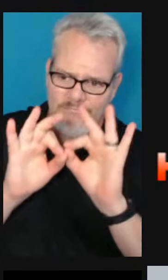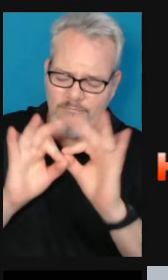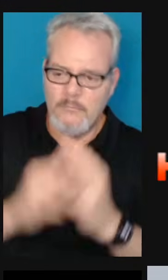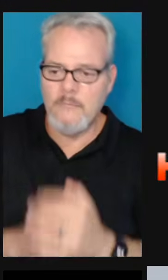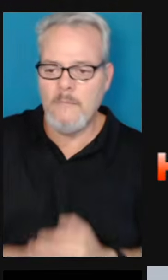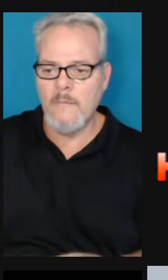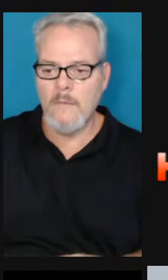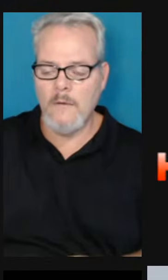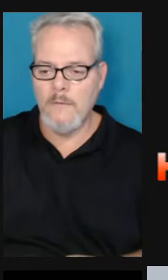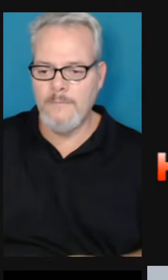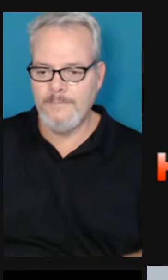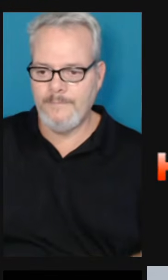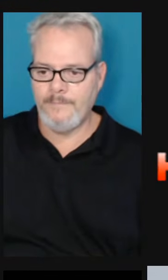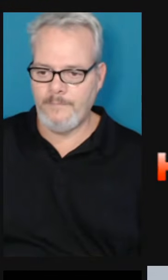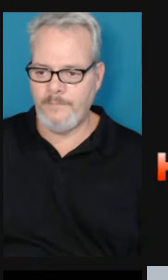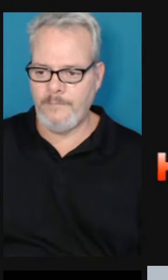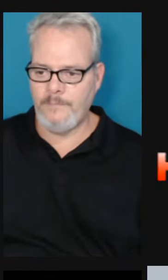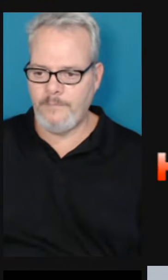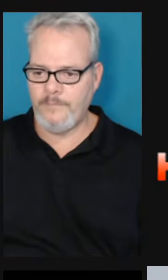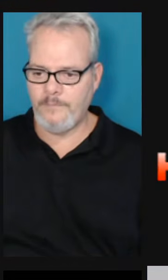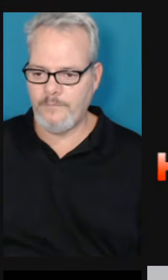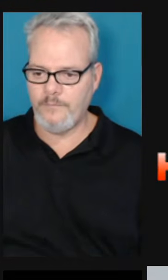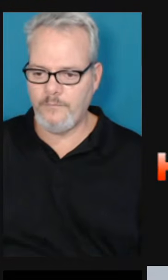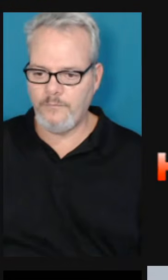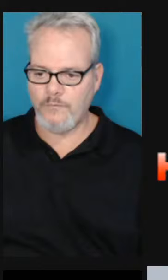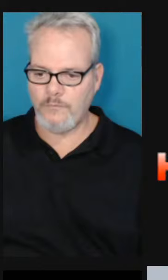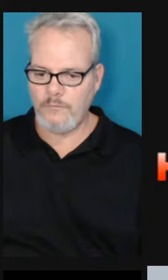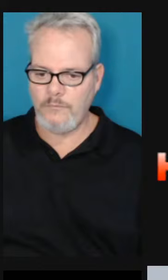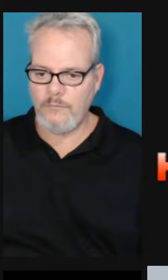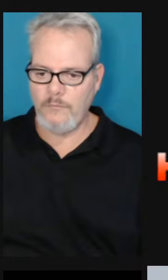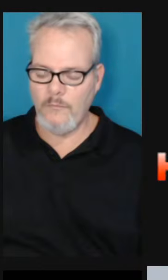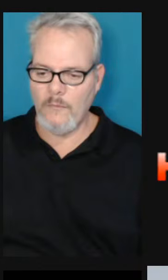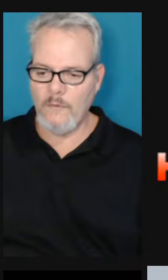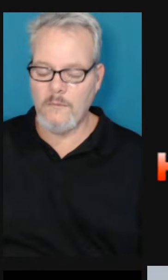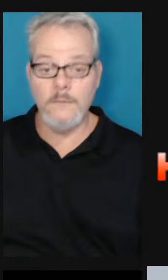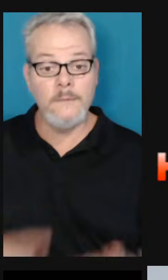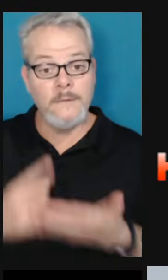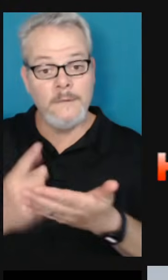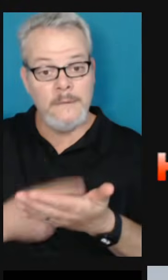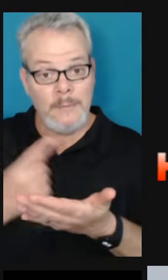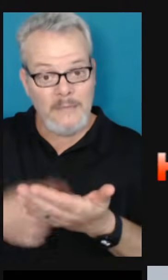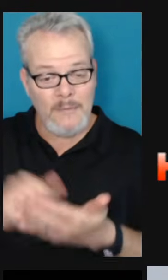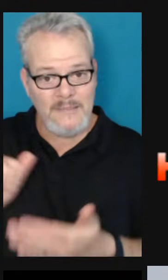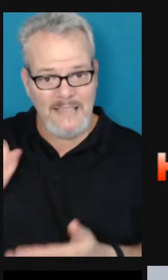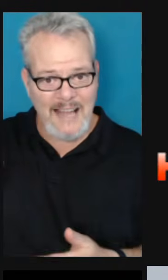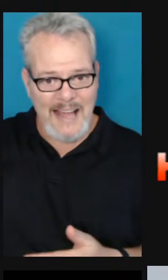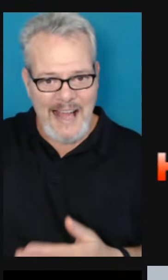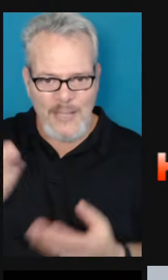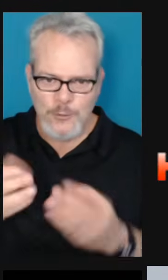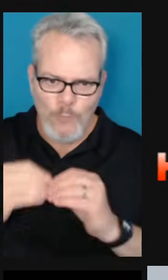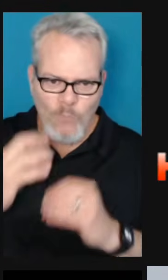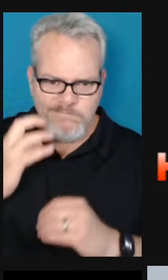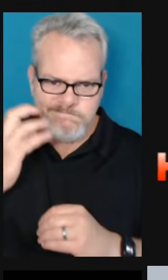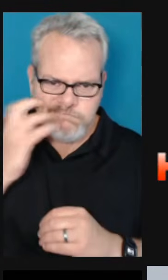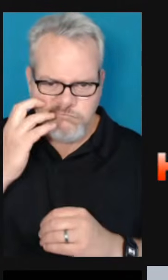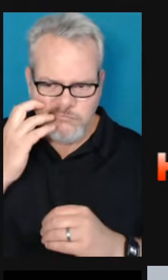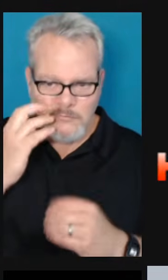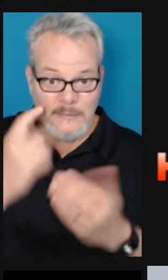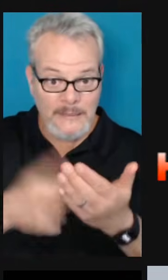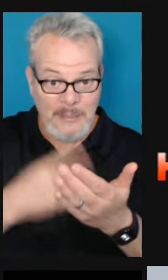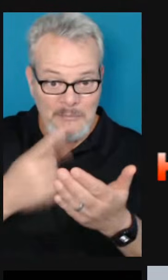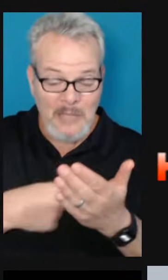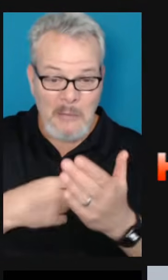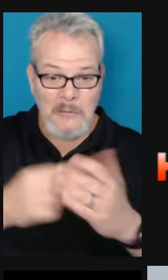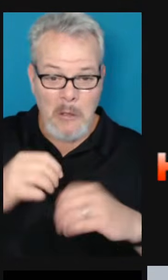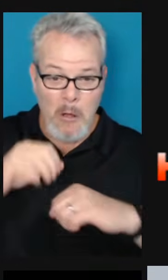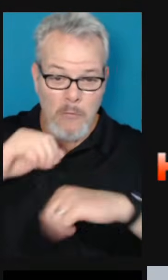Depending on the kind of ash, this is not so much true of our reticulite here, but in places where it can be more dense, there can be a risk of collapse because of load capacity where it